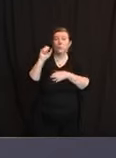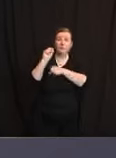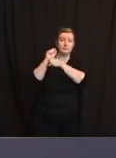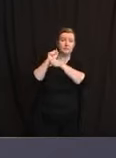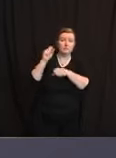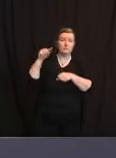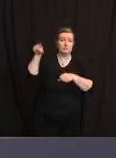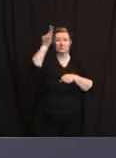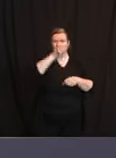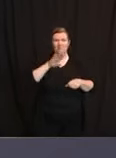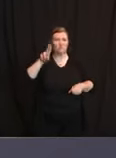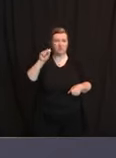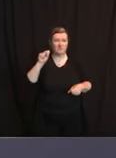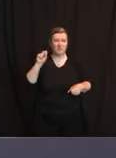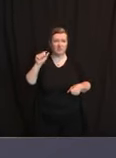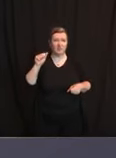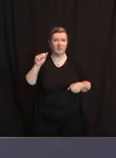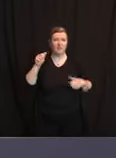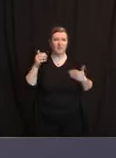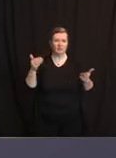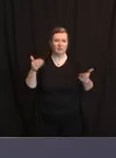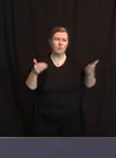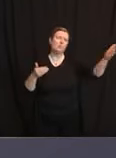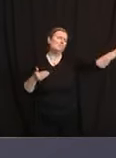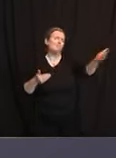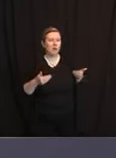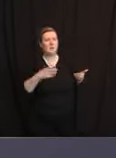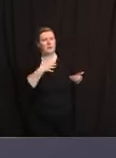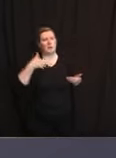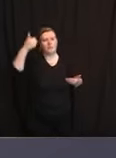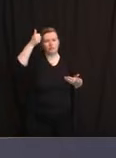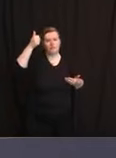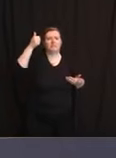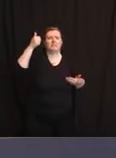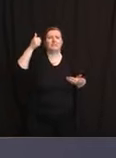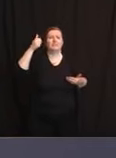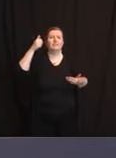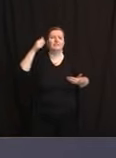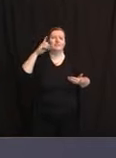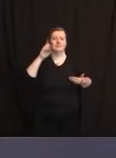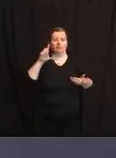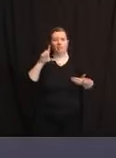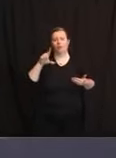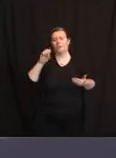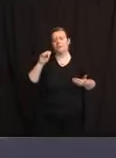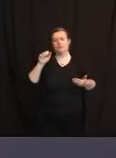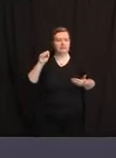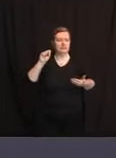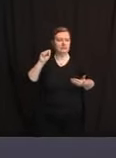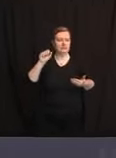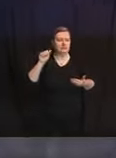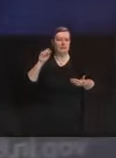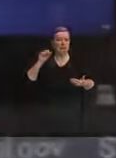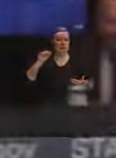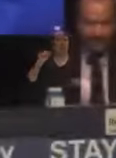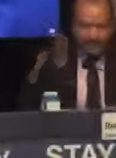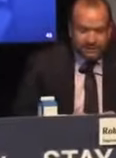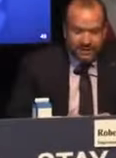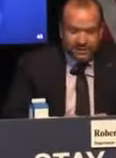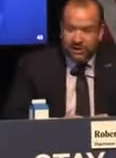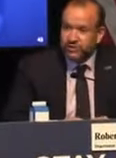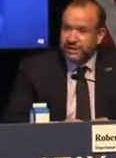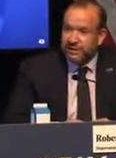join us. Please help me welcome the Commissioner of the Department of Labor and Workforce Development, Rob Acero-Angelo. Rob? Thank you, Governor. As I said last